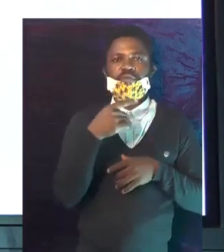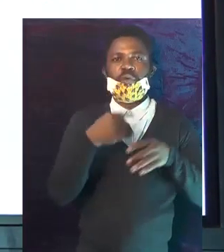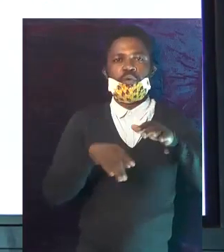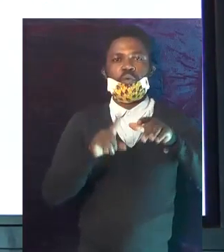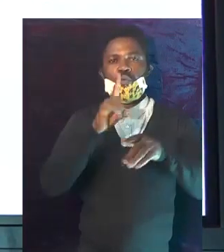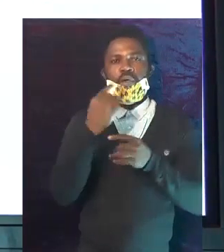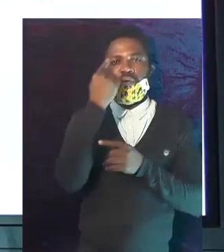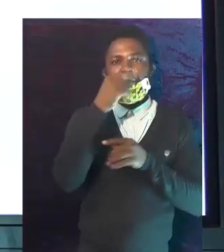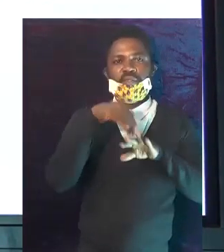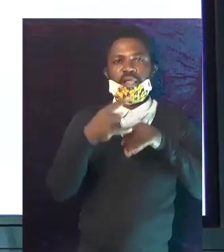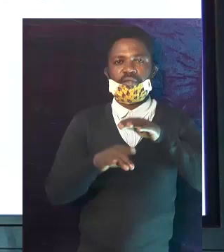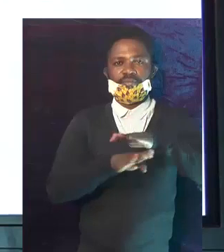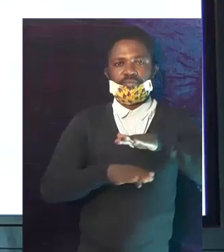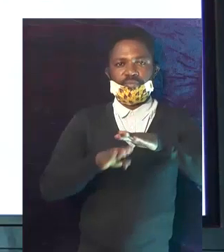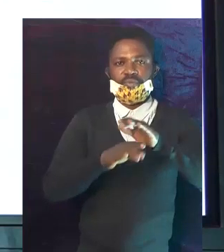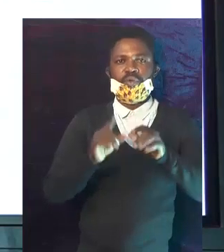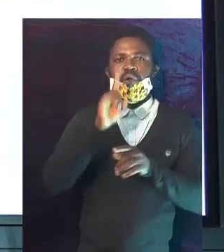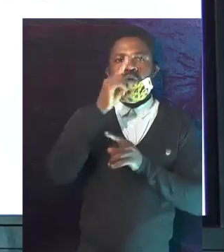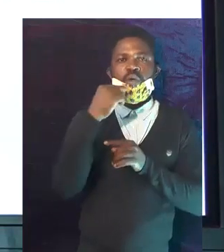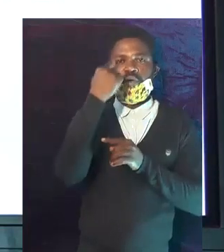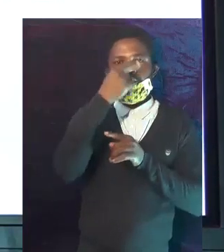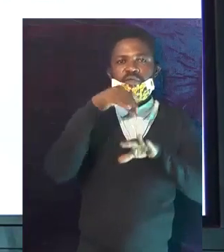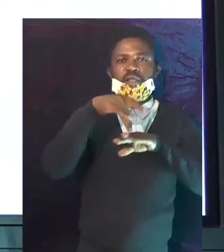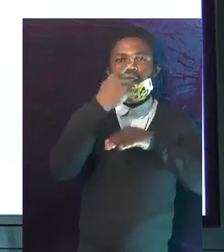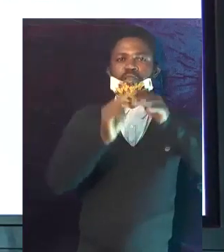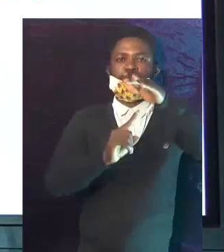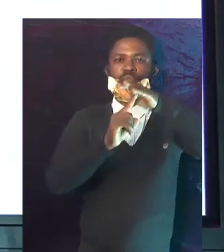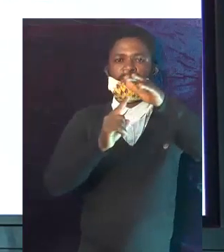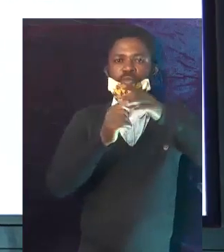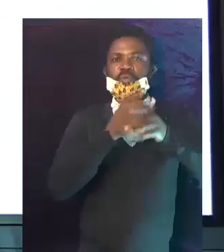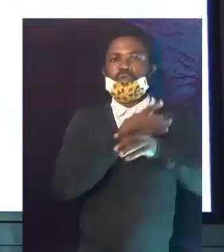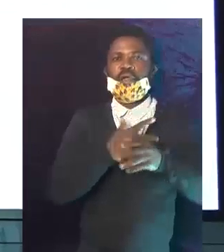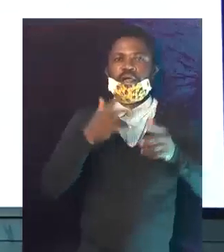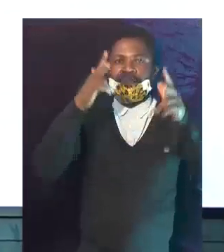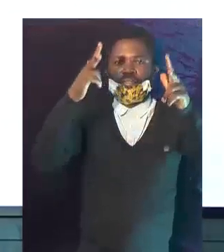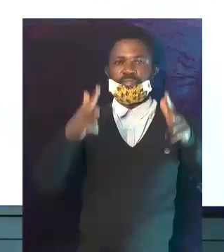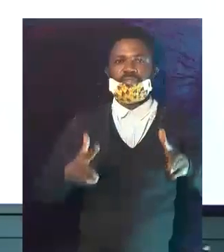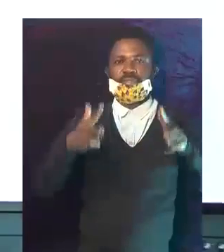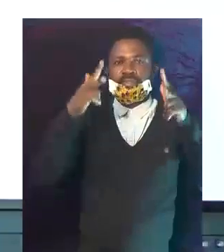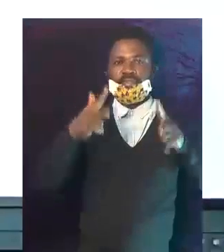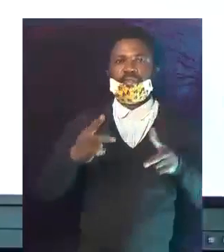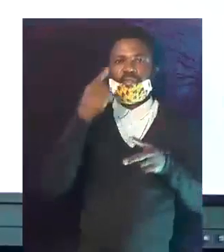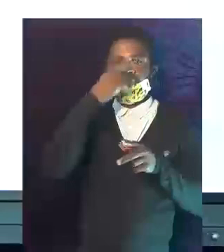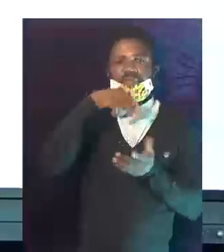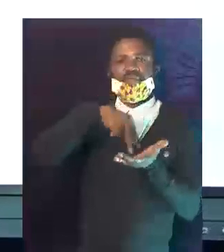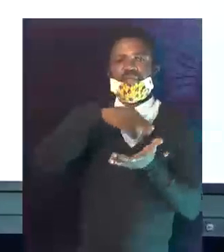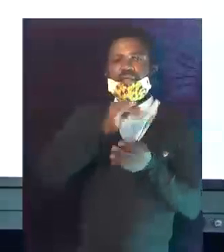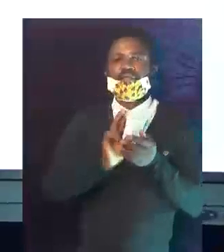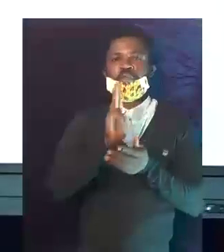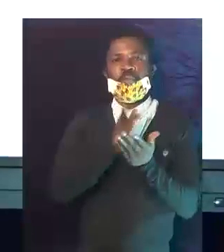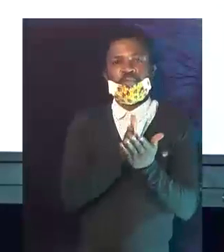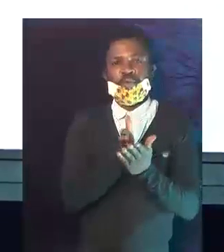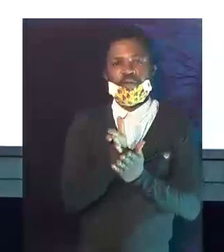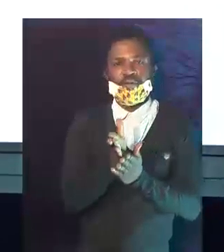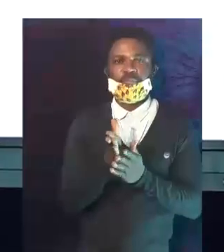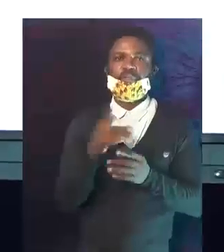faces. There's always one face at the base, one face at the top of every prism, and now there are 3 faces standing